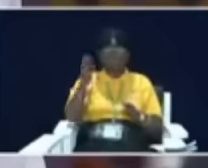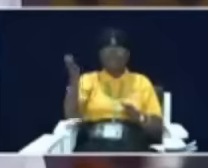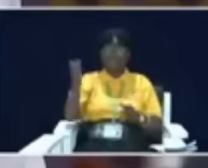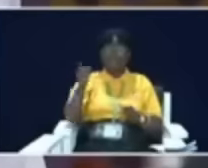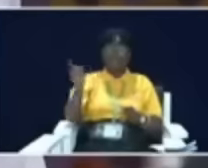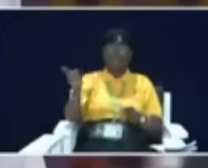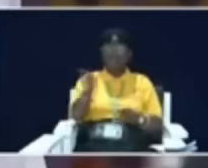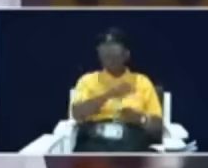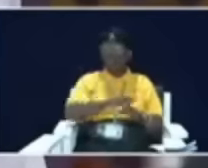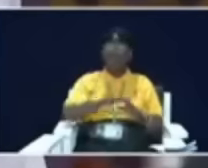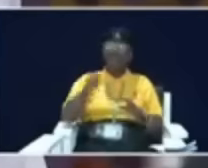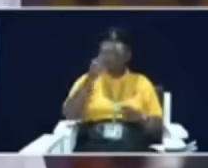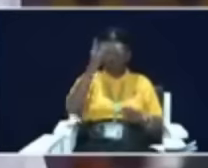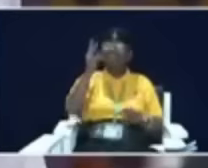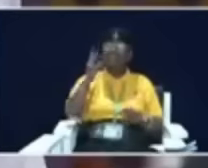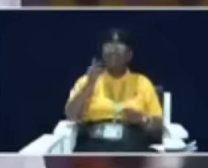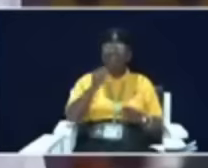houses in Ajegunle.